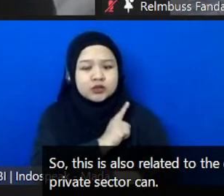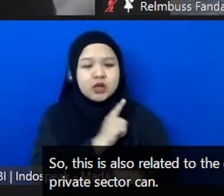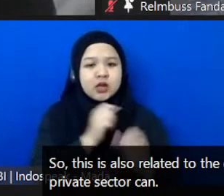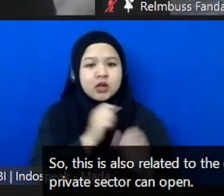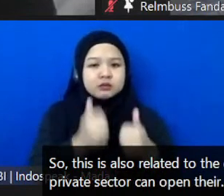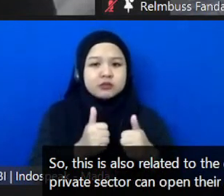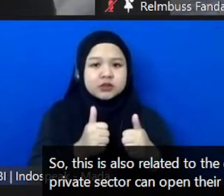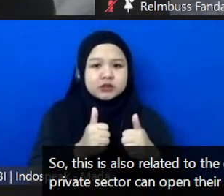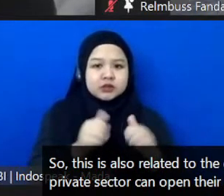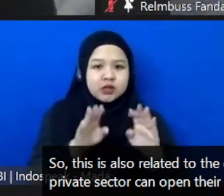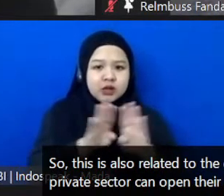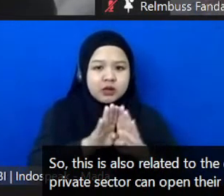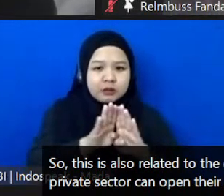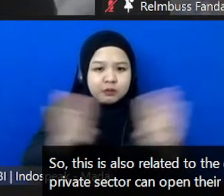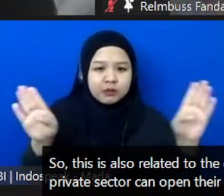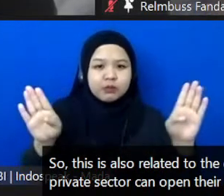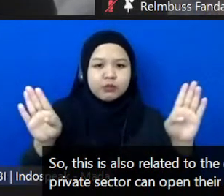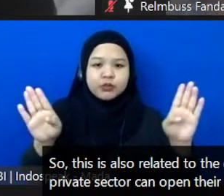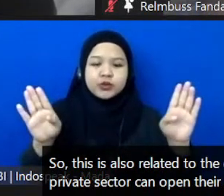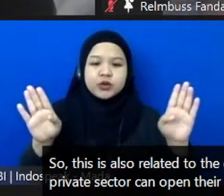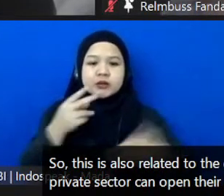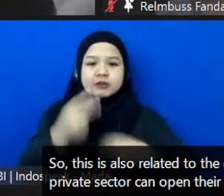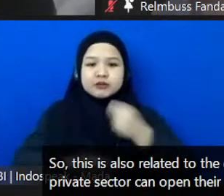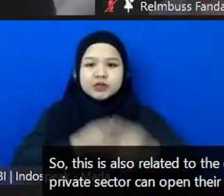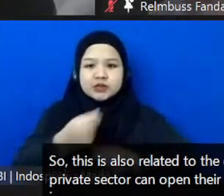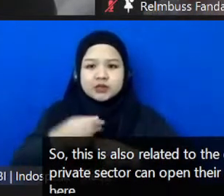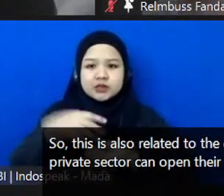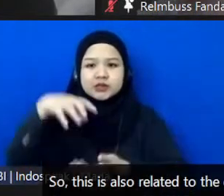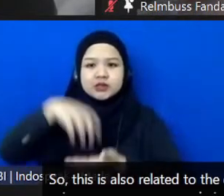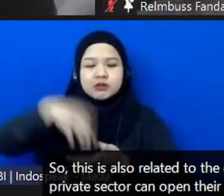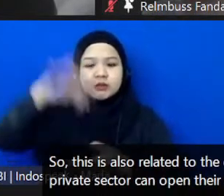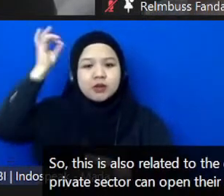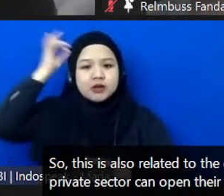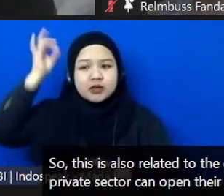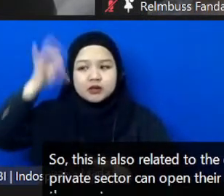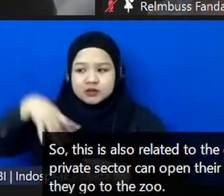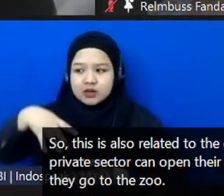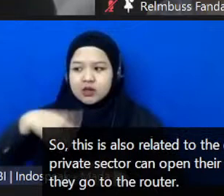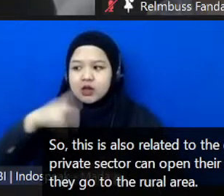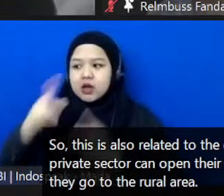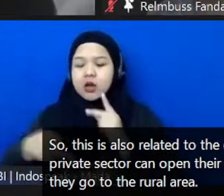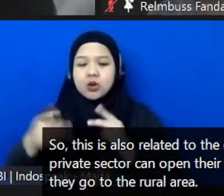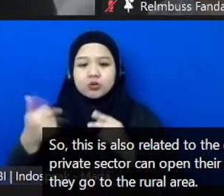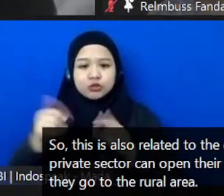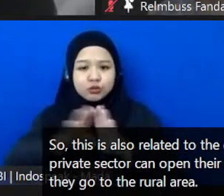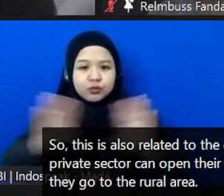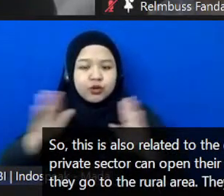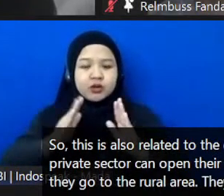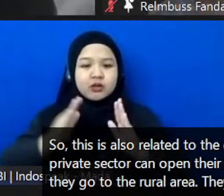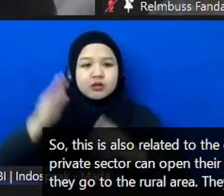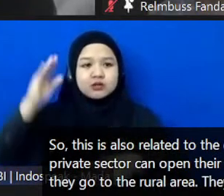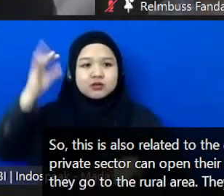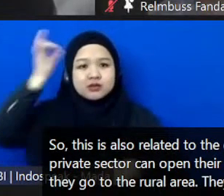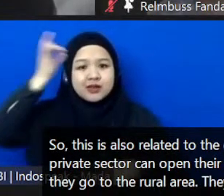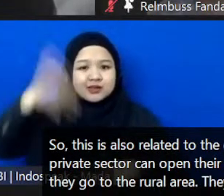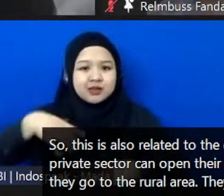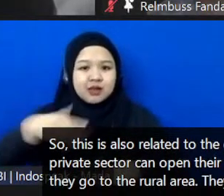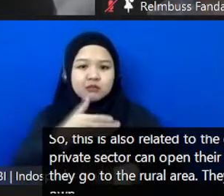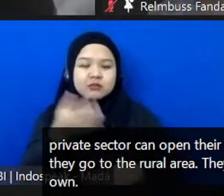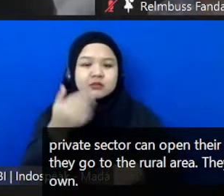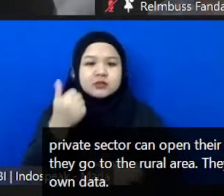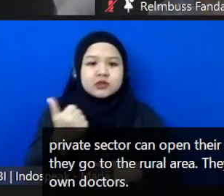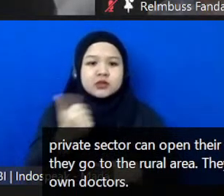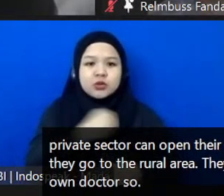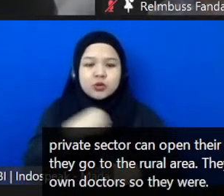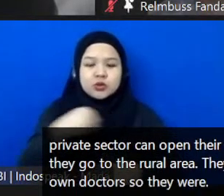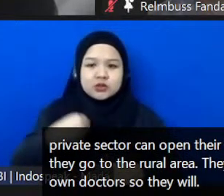their business in the rural area. If they go to the rural area, they cannot bring their own doctors, so